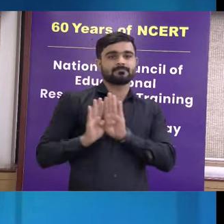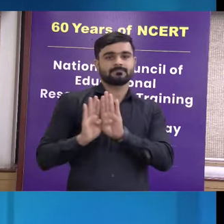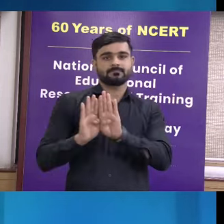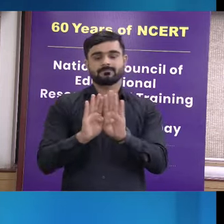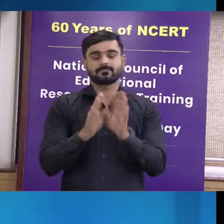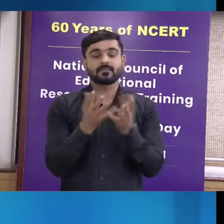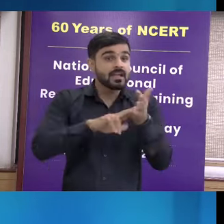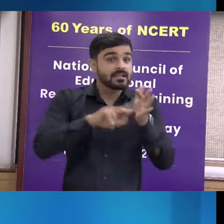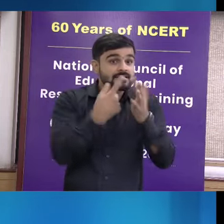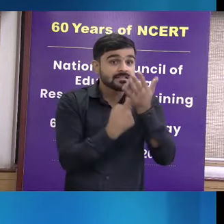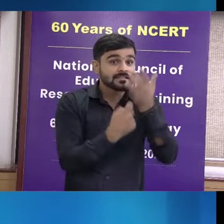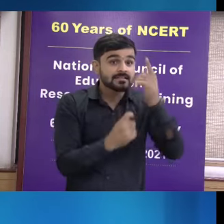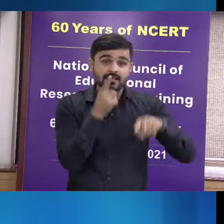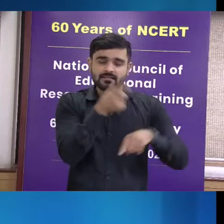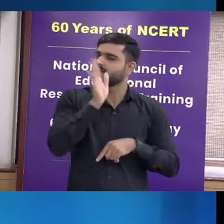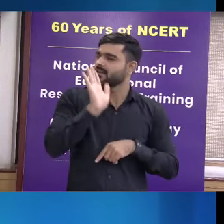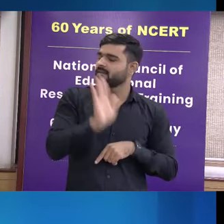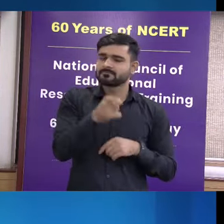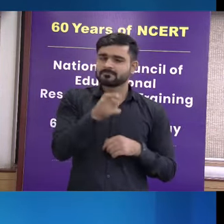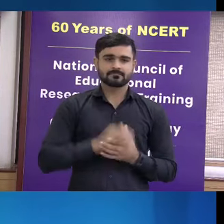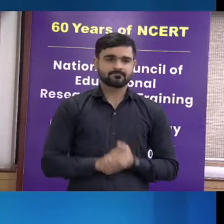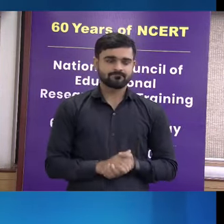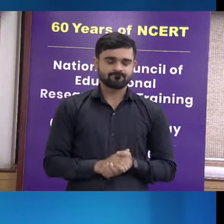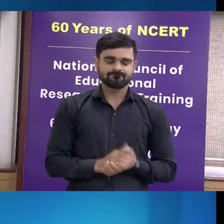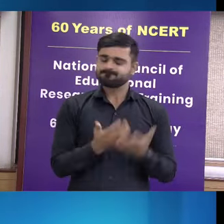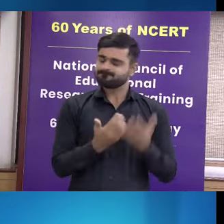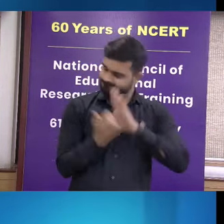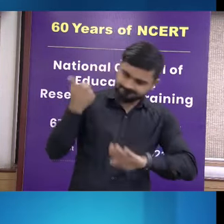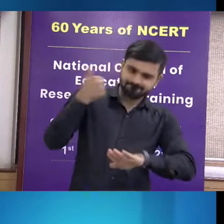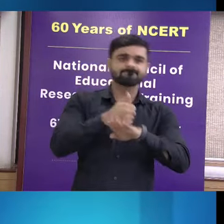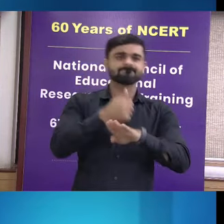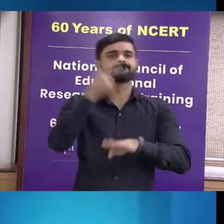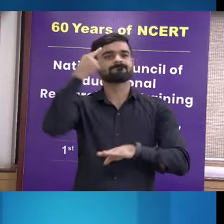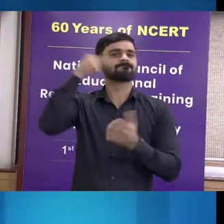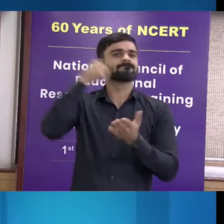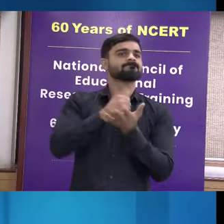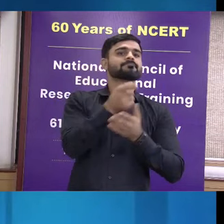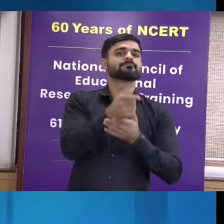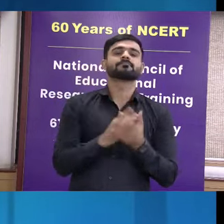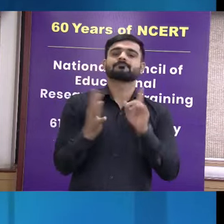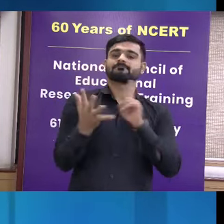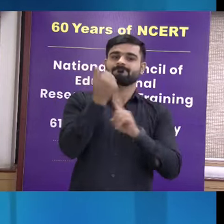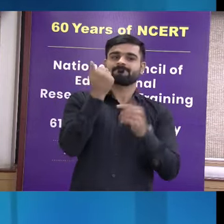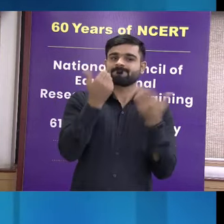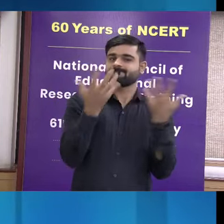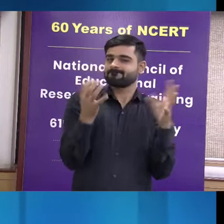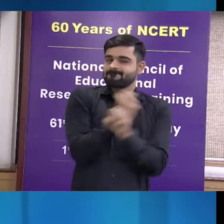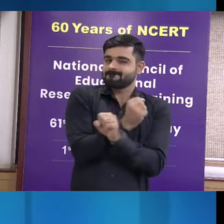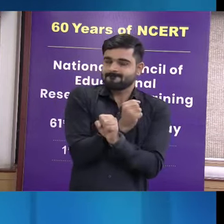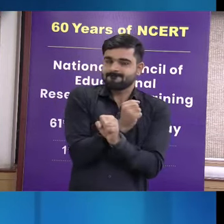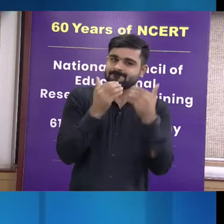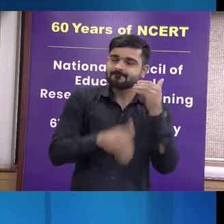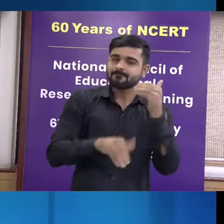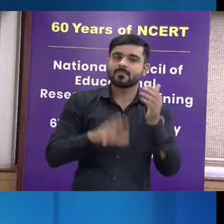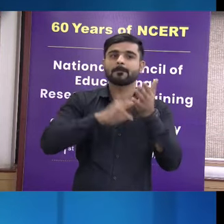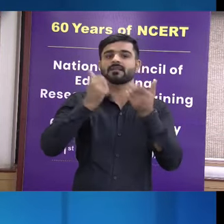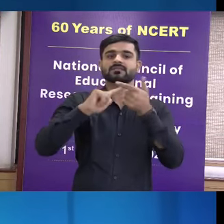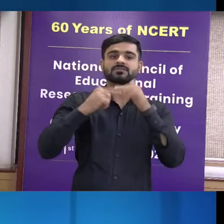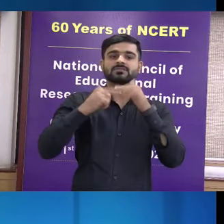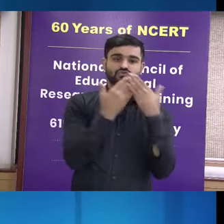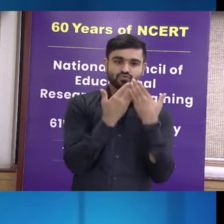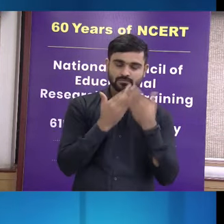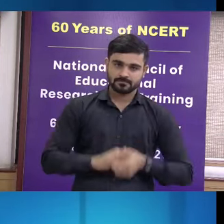NCERT has stepped in to fill the gap, and under the Ministry of